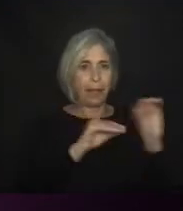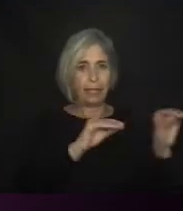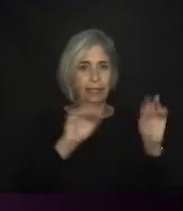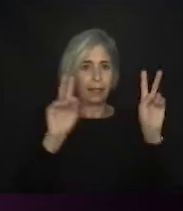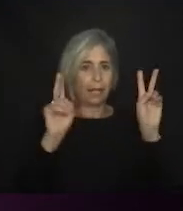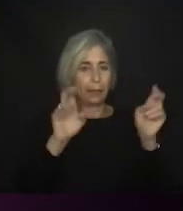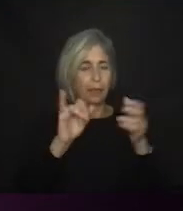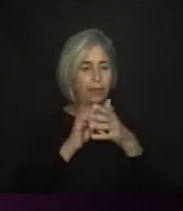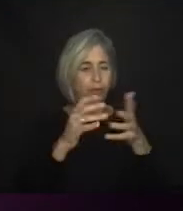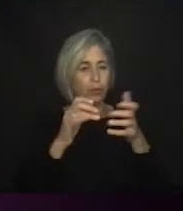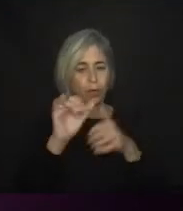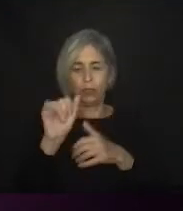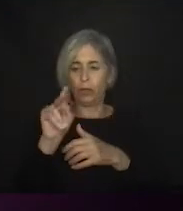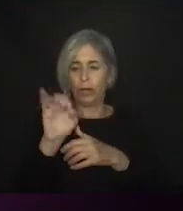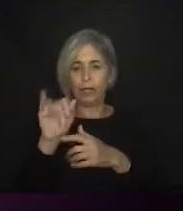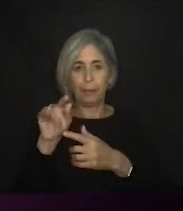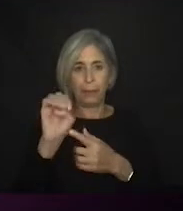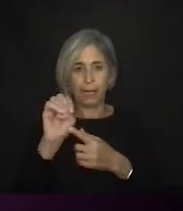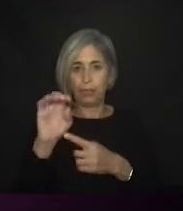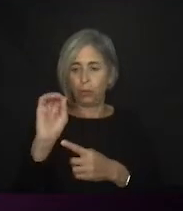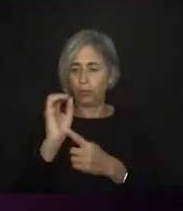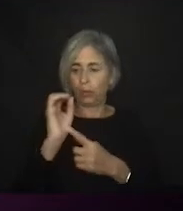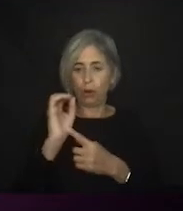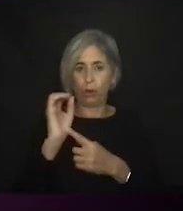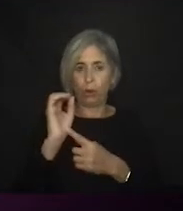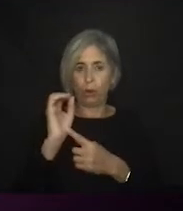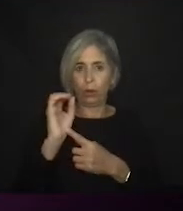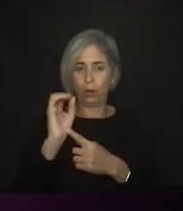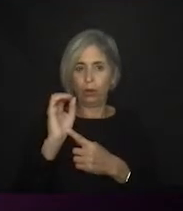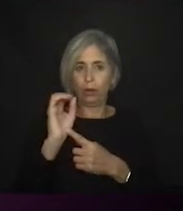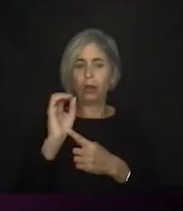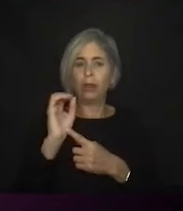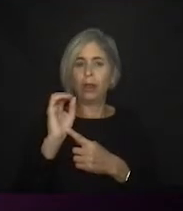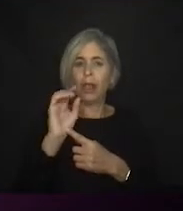object that you want to animate. So this opacity 0. So when this